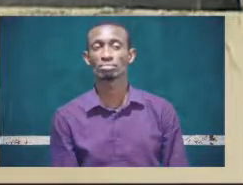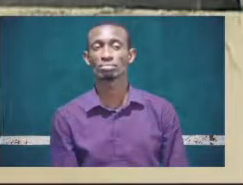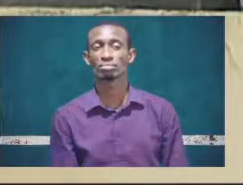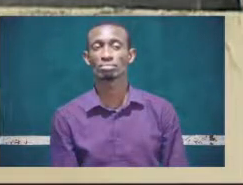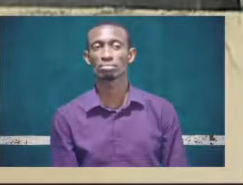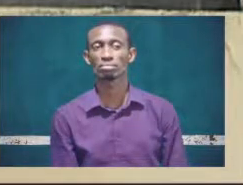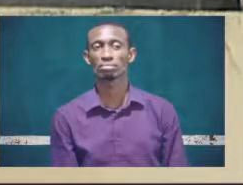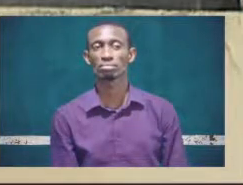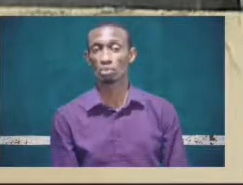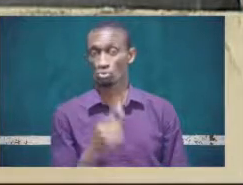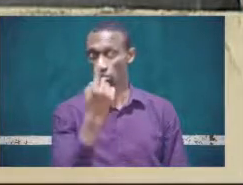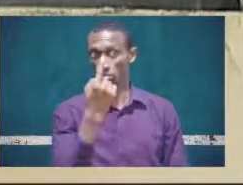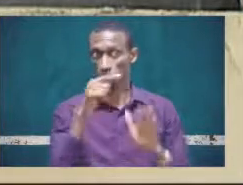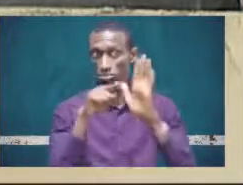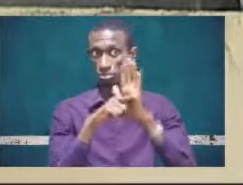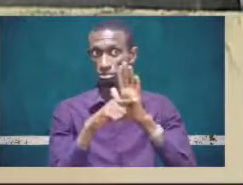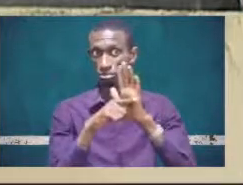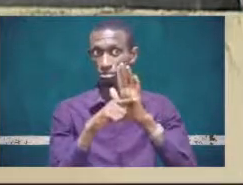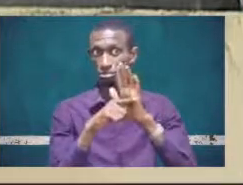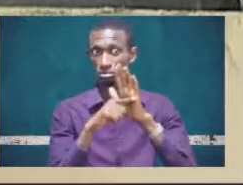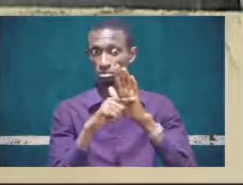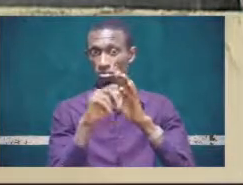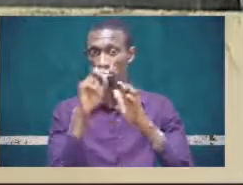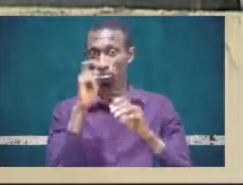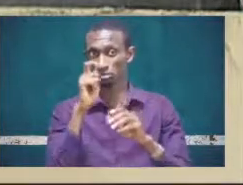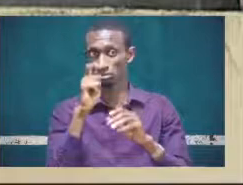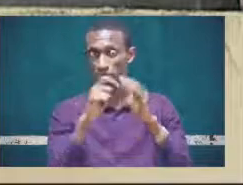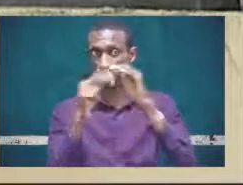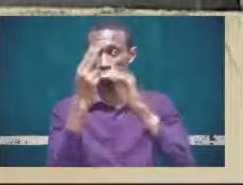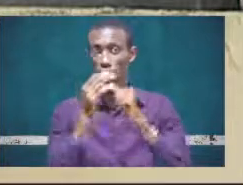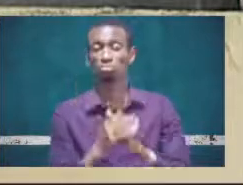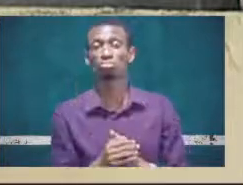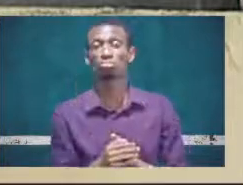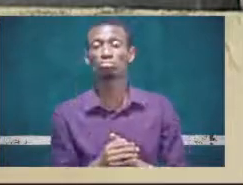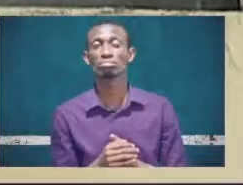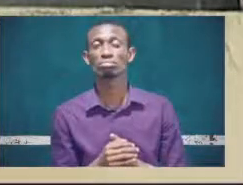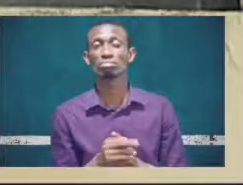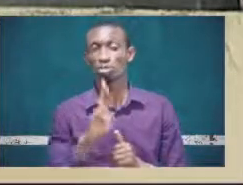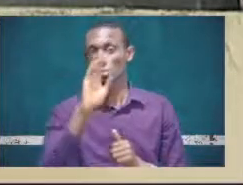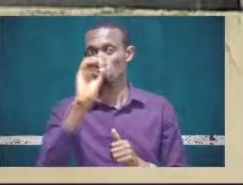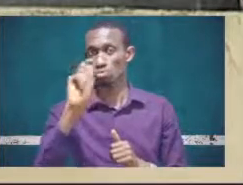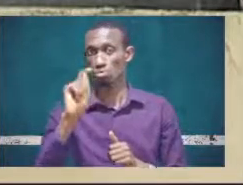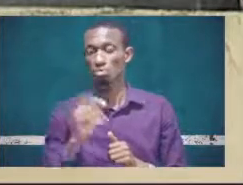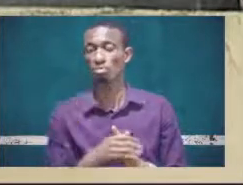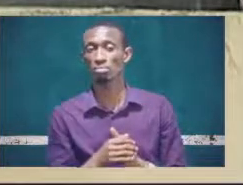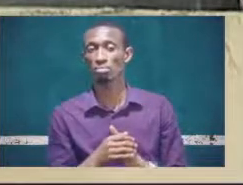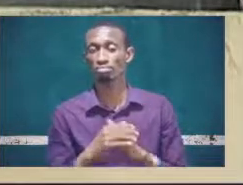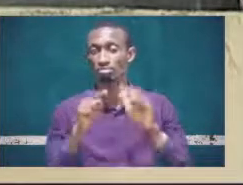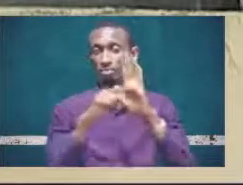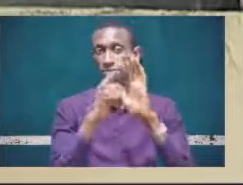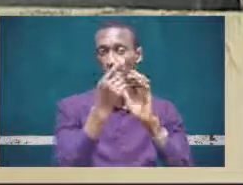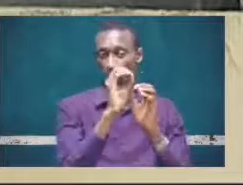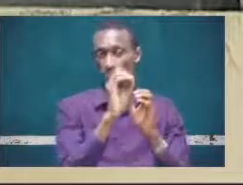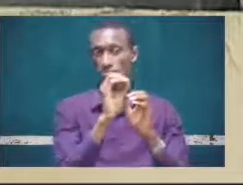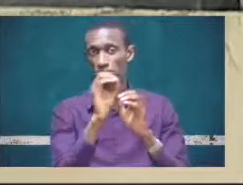So 1 minus x squared, the roots are -1 and